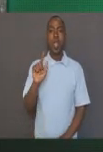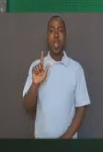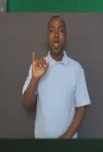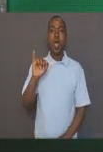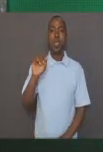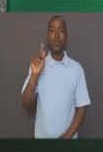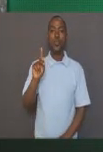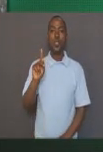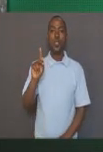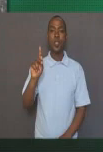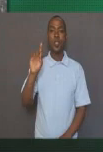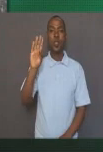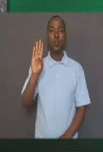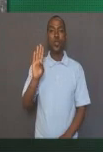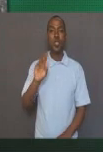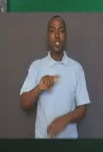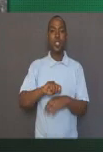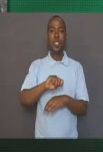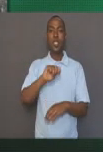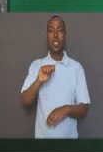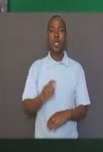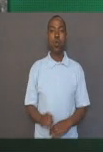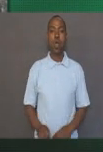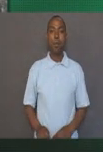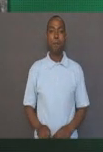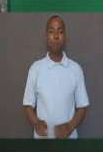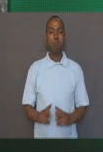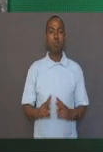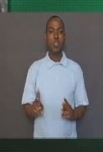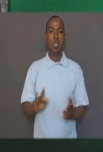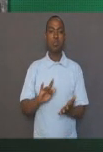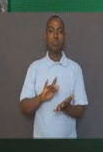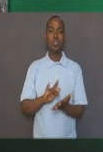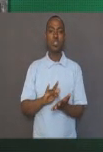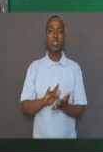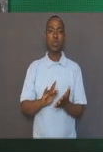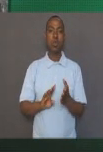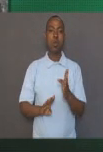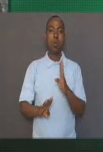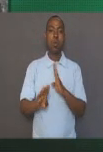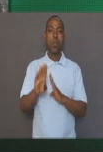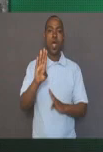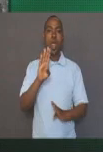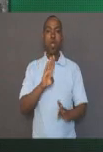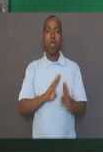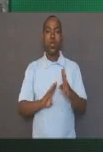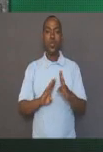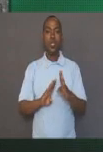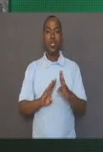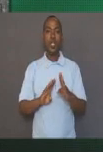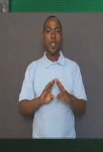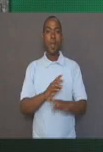ALIPB aims to be the center of excellence for biomedical training